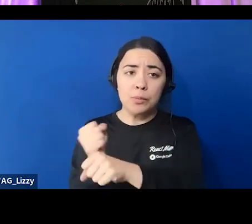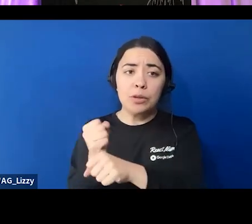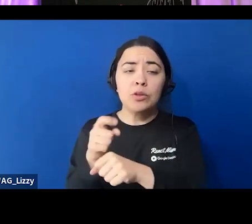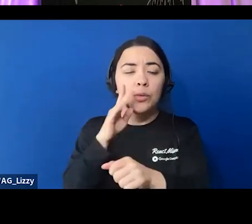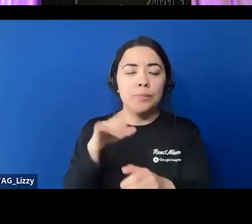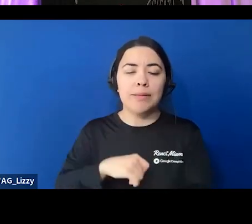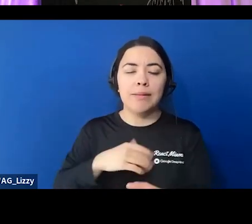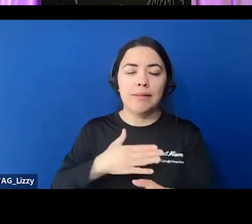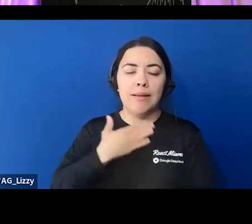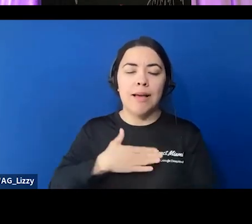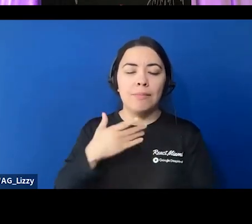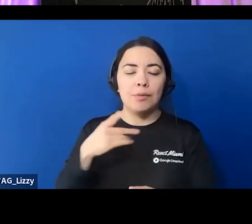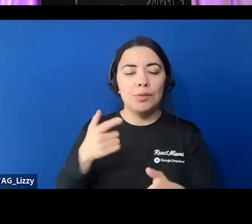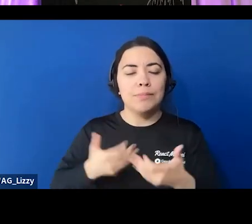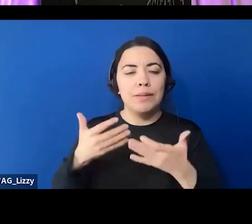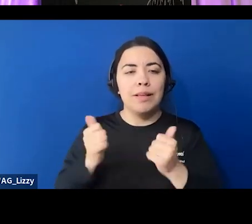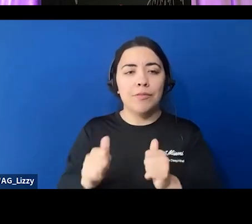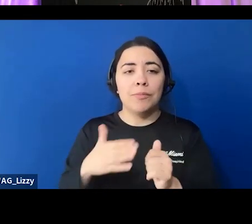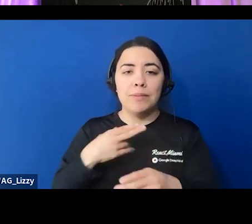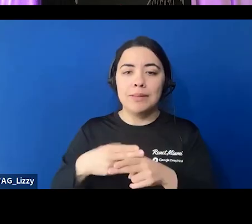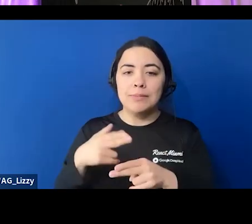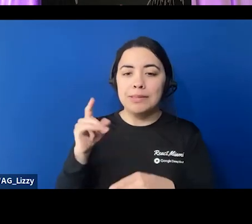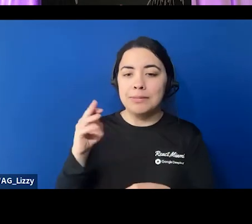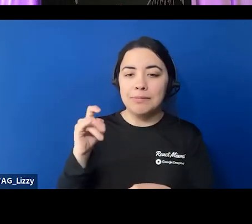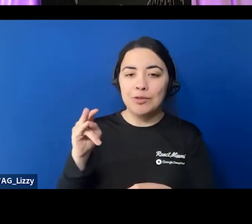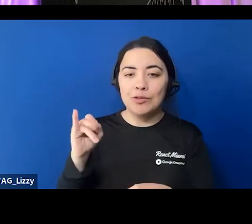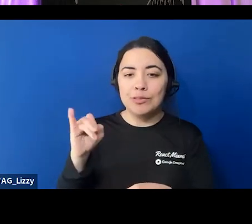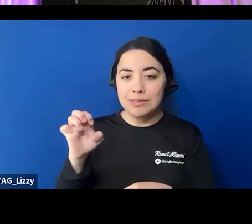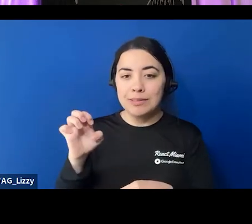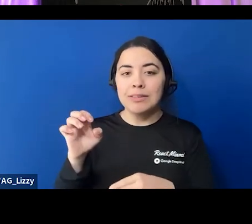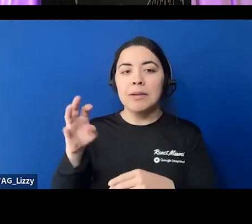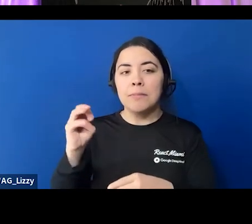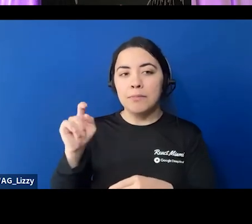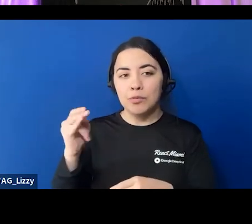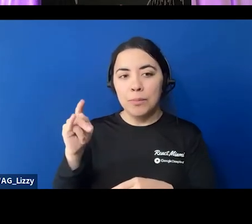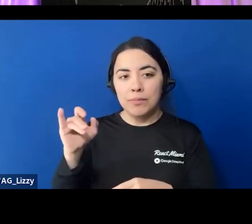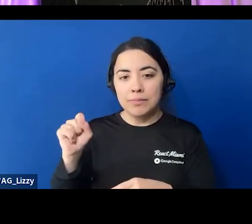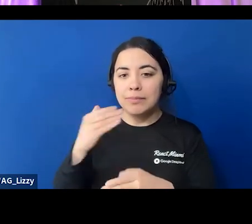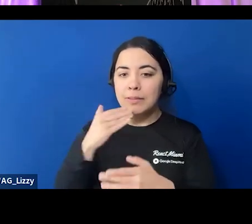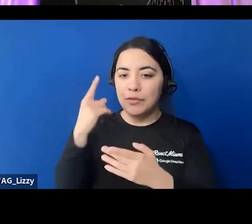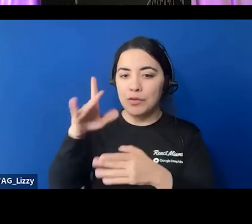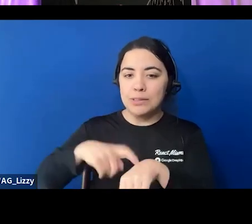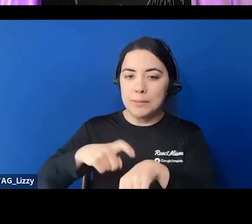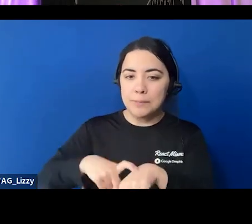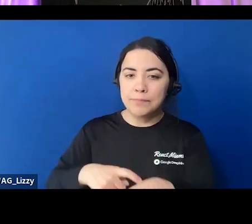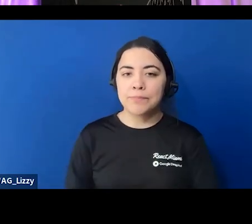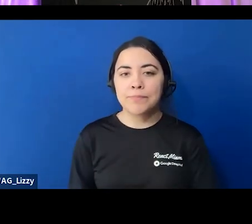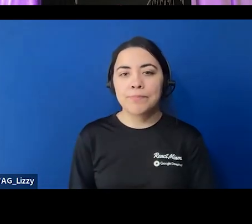Dimitri Mitropoulos. Thanks for your time.